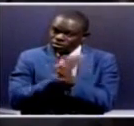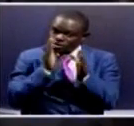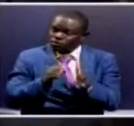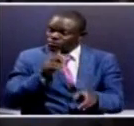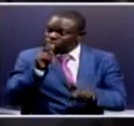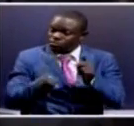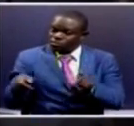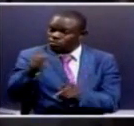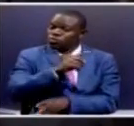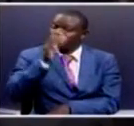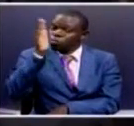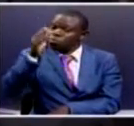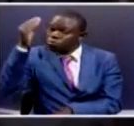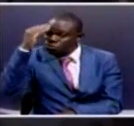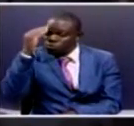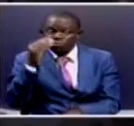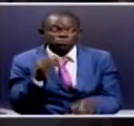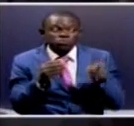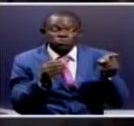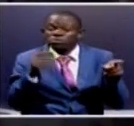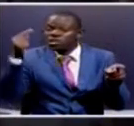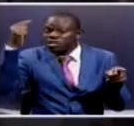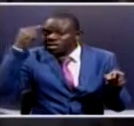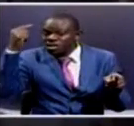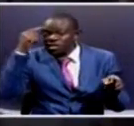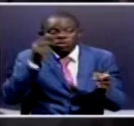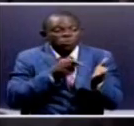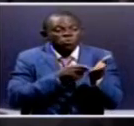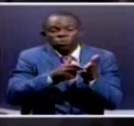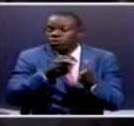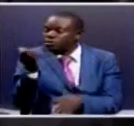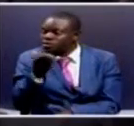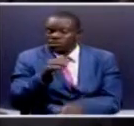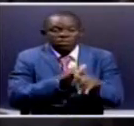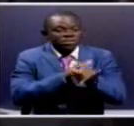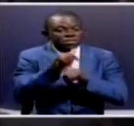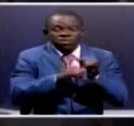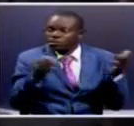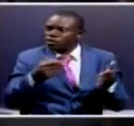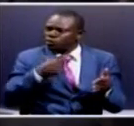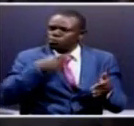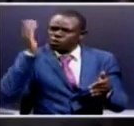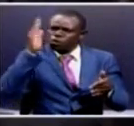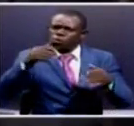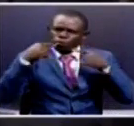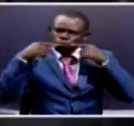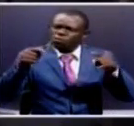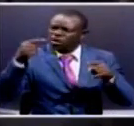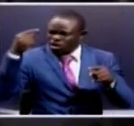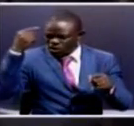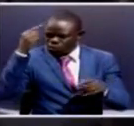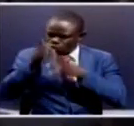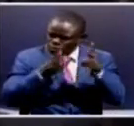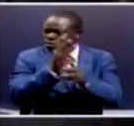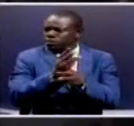dealing with a government of men and women that are dishonest and that have no integrity. I can't make that case now.